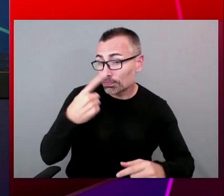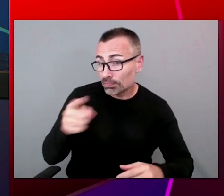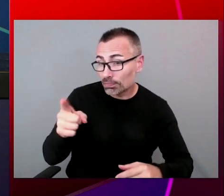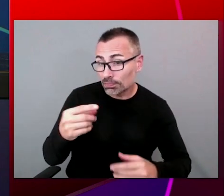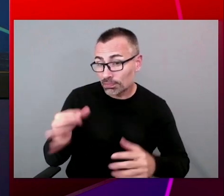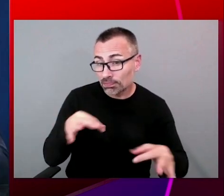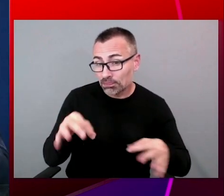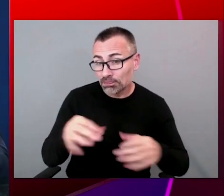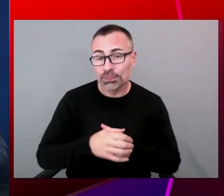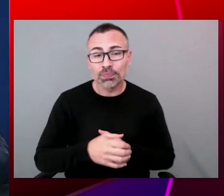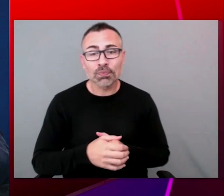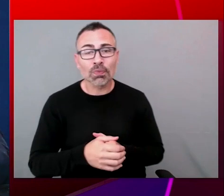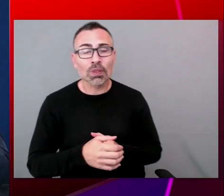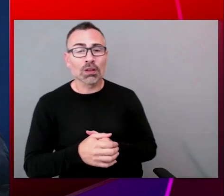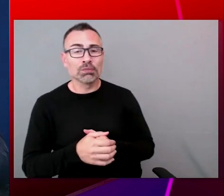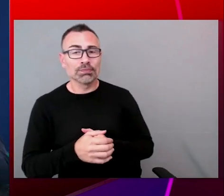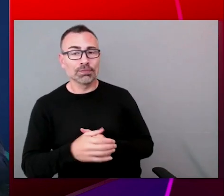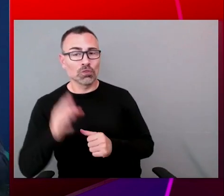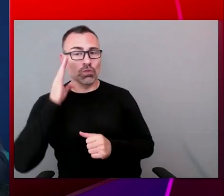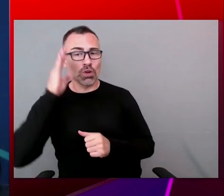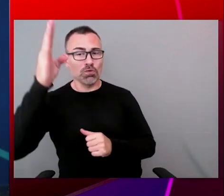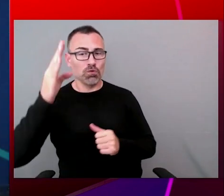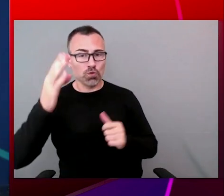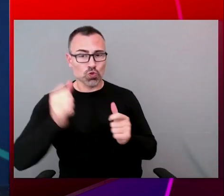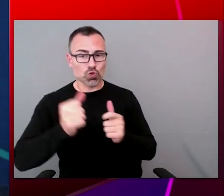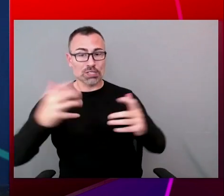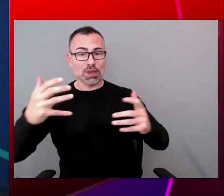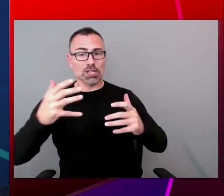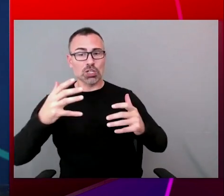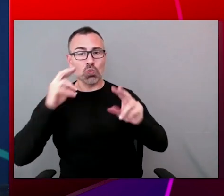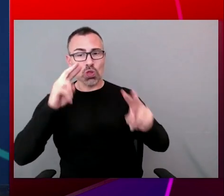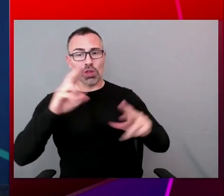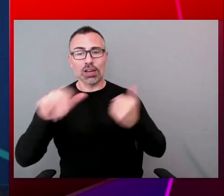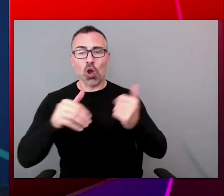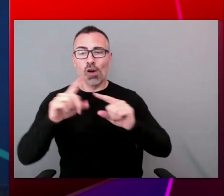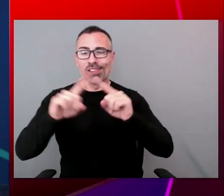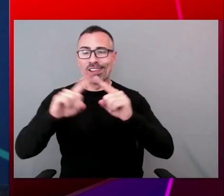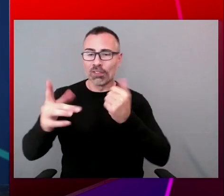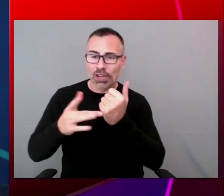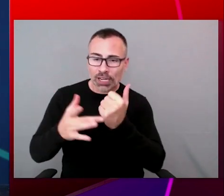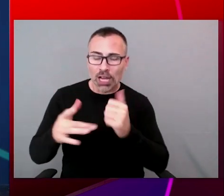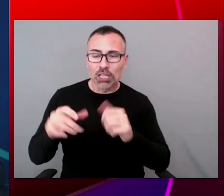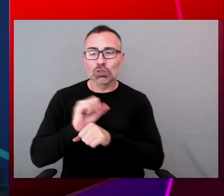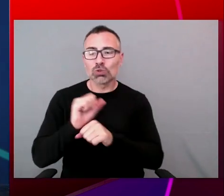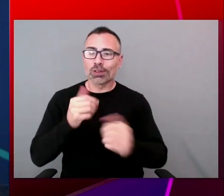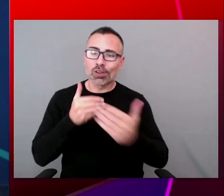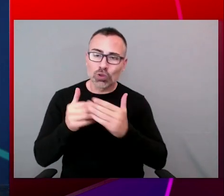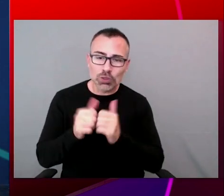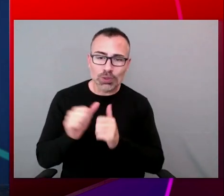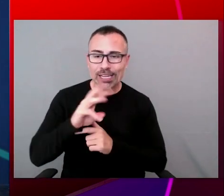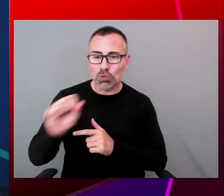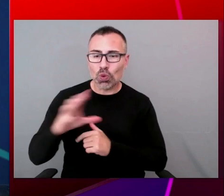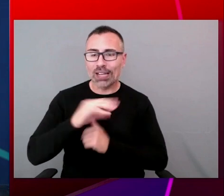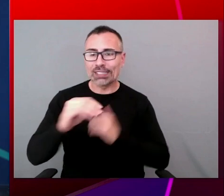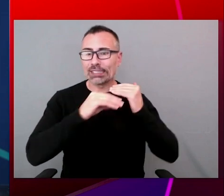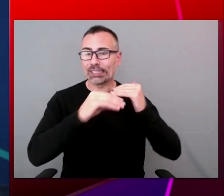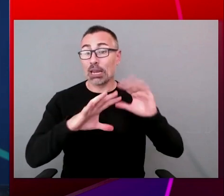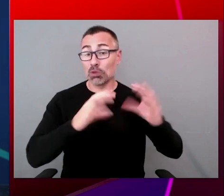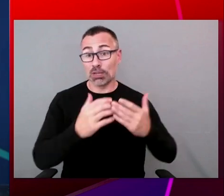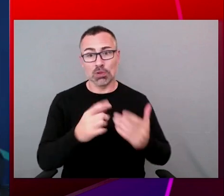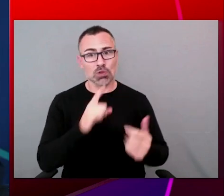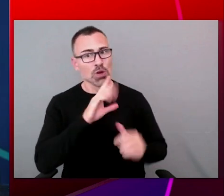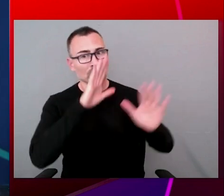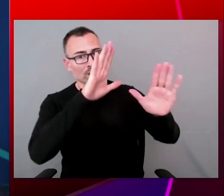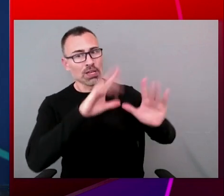expansion perspective, right, we're looking at all the different technologies, working closely with the AWS and like the sustainability team. Just a fantastic team to work with. And